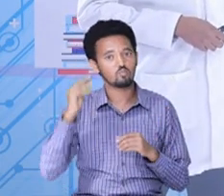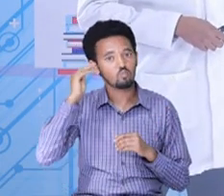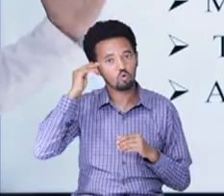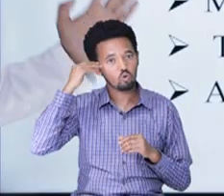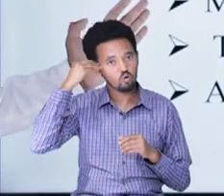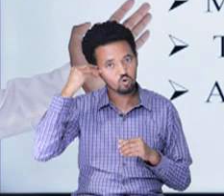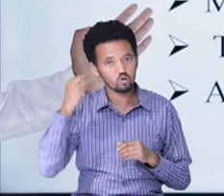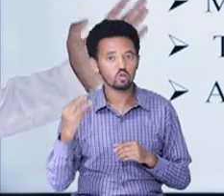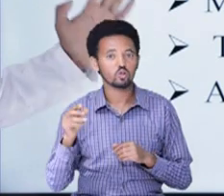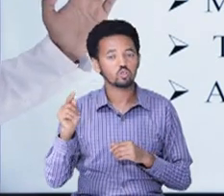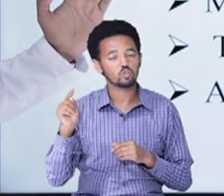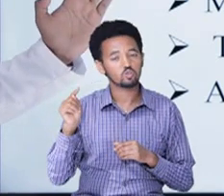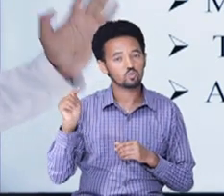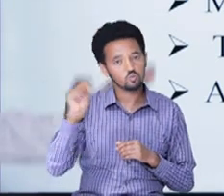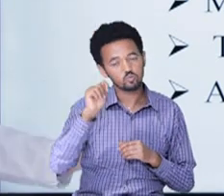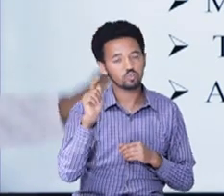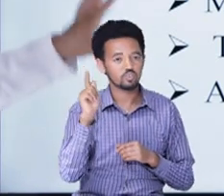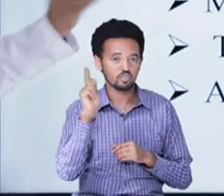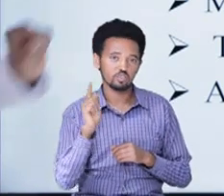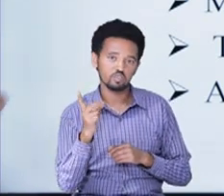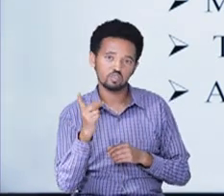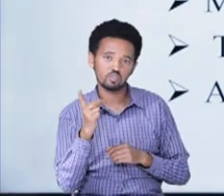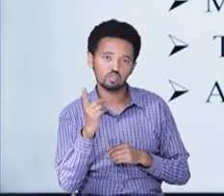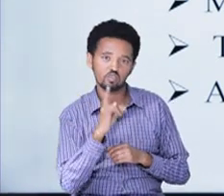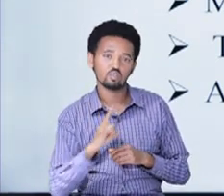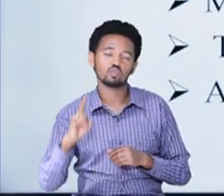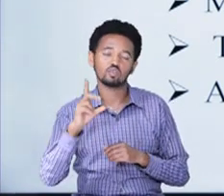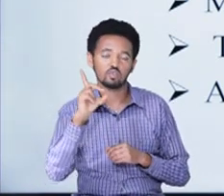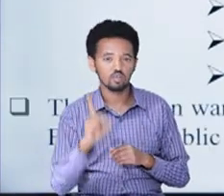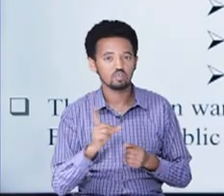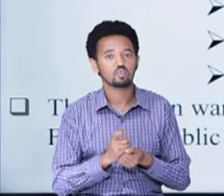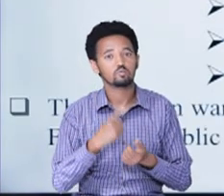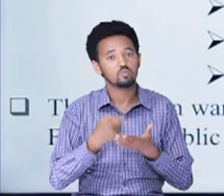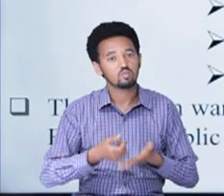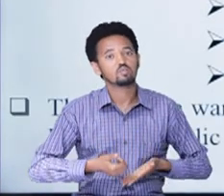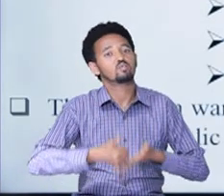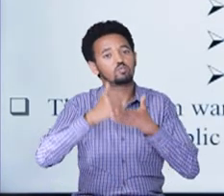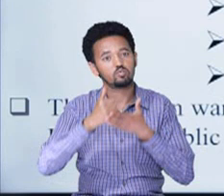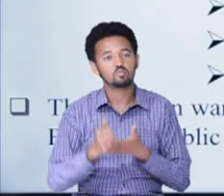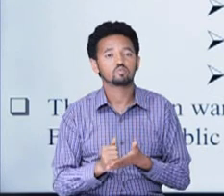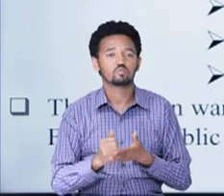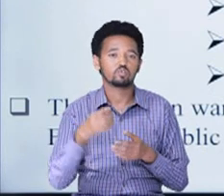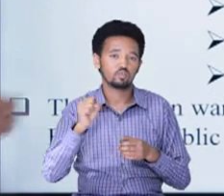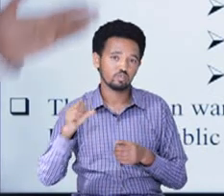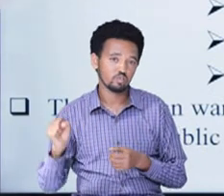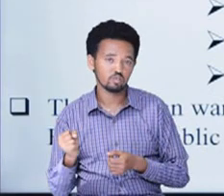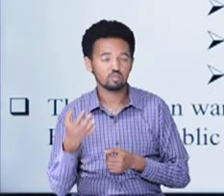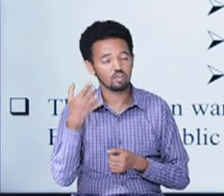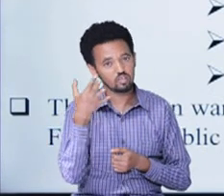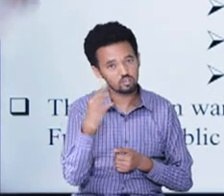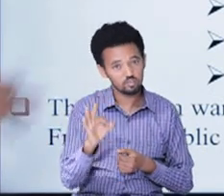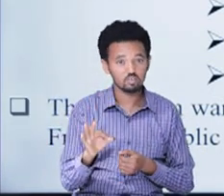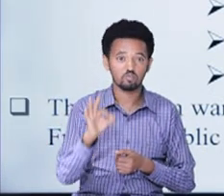Morocco, Tunisia, and Arab League. Those are supporters of FLN since